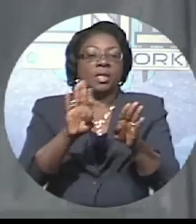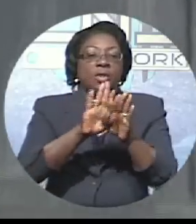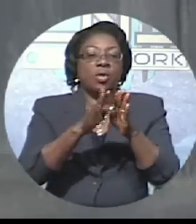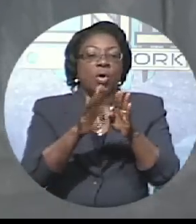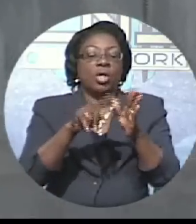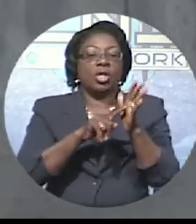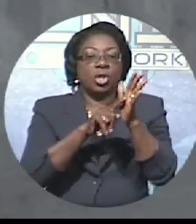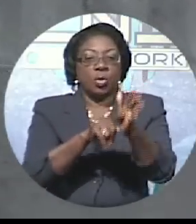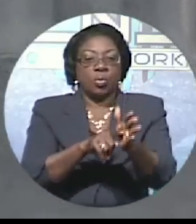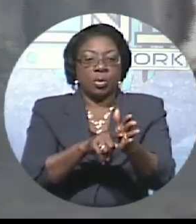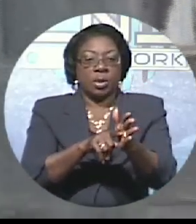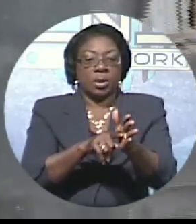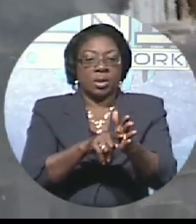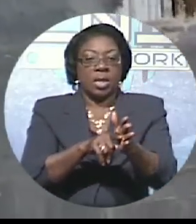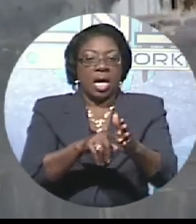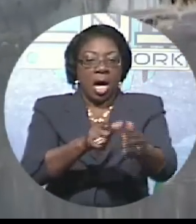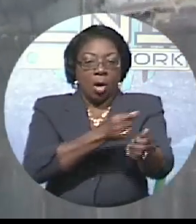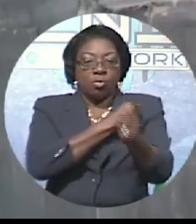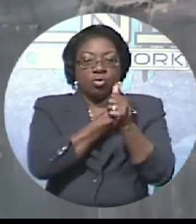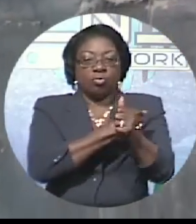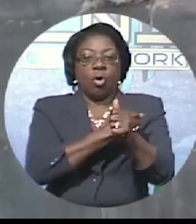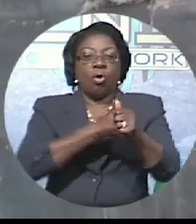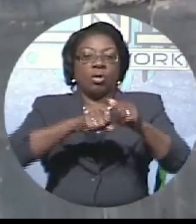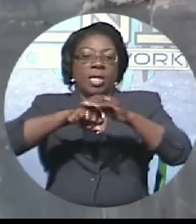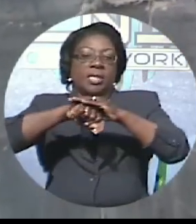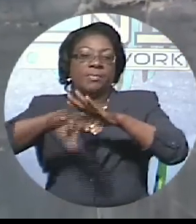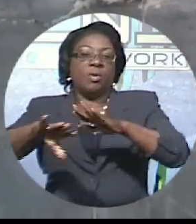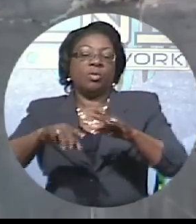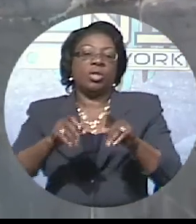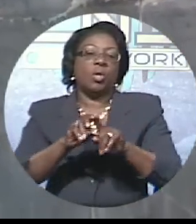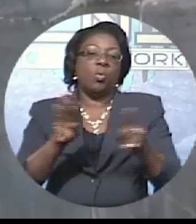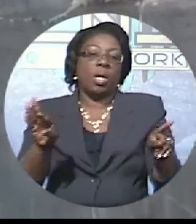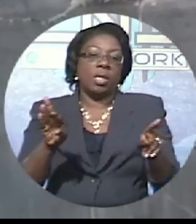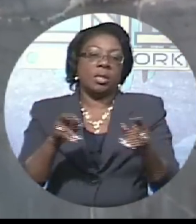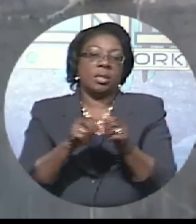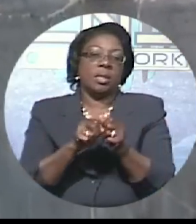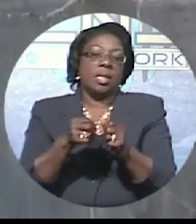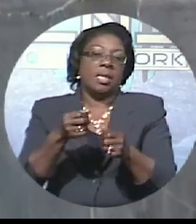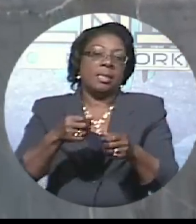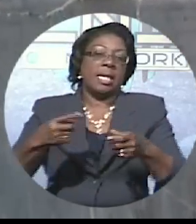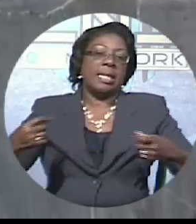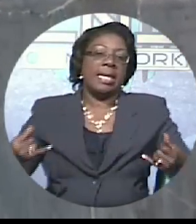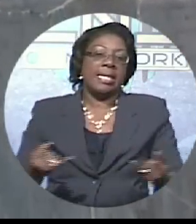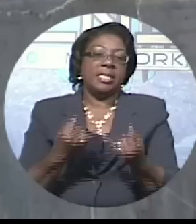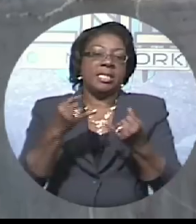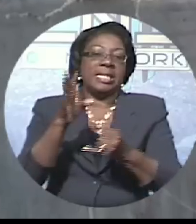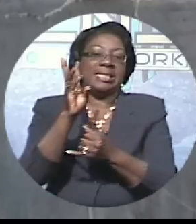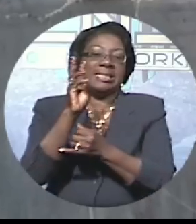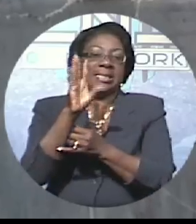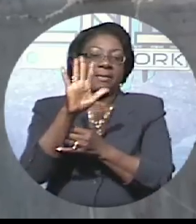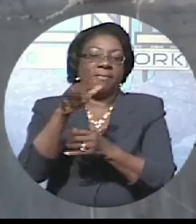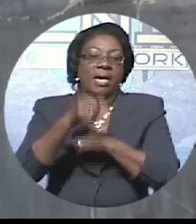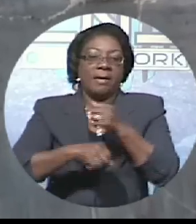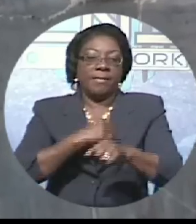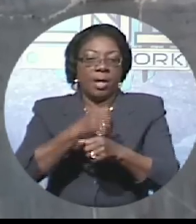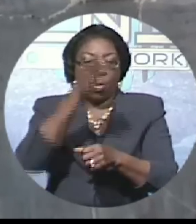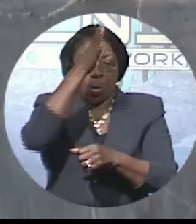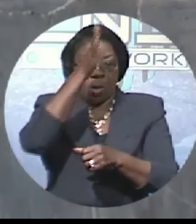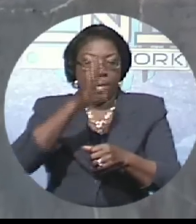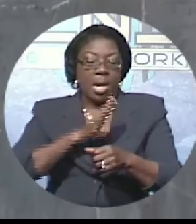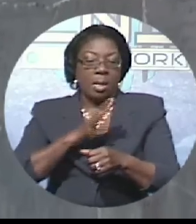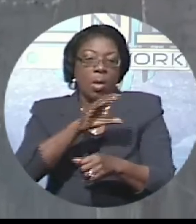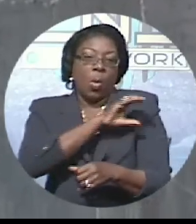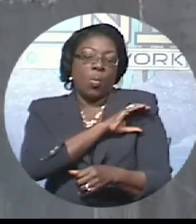is evidence of exactly how strong the impact of that explosion was that injured a 65-year-old man. Police are